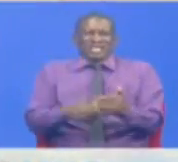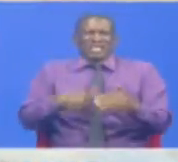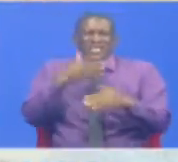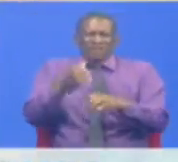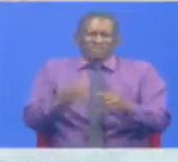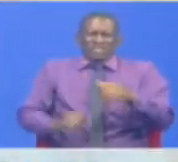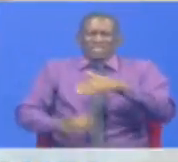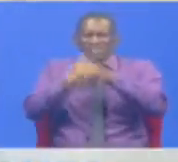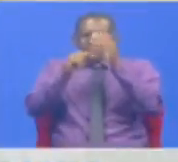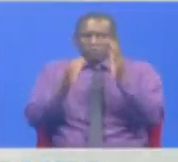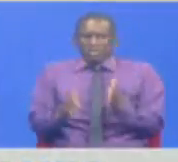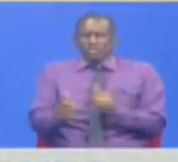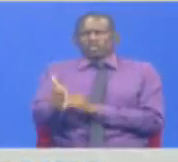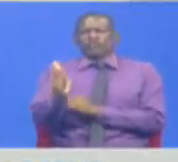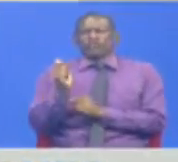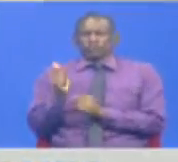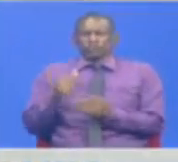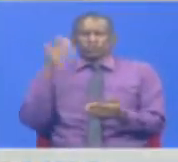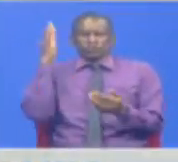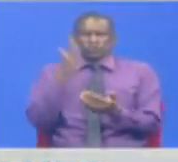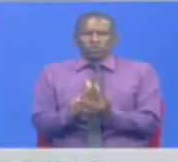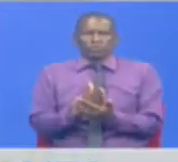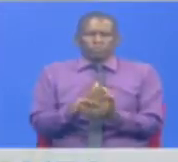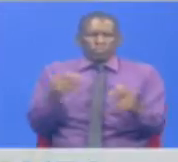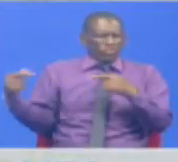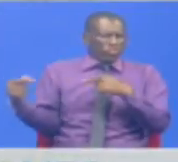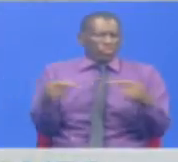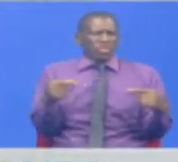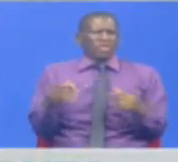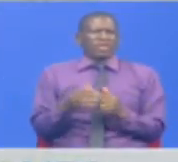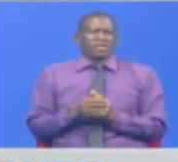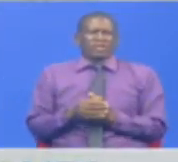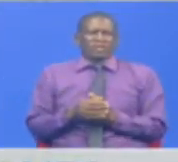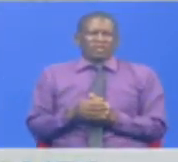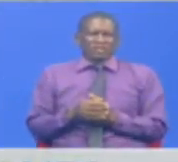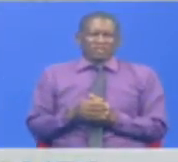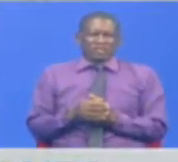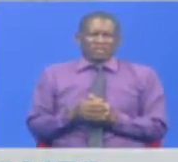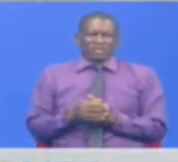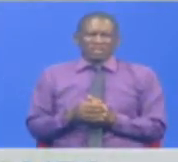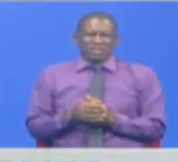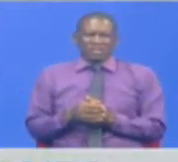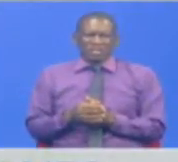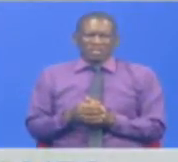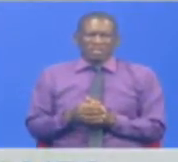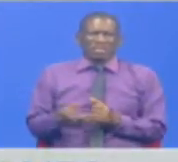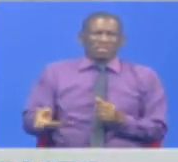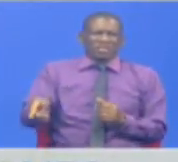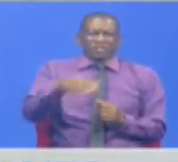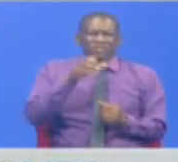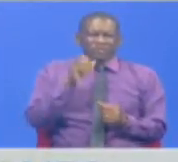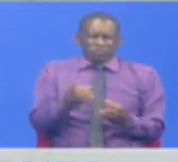supporters refused to cede ground. We came to the agreement that we should analyze all these things.